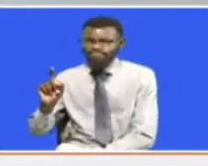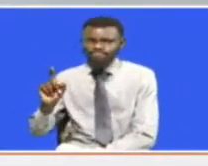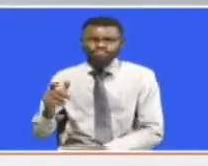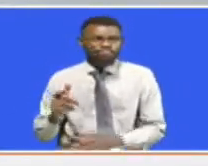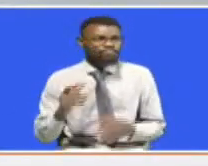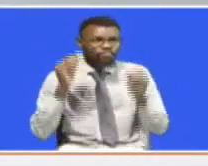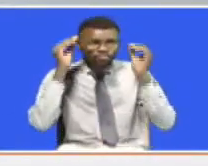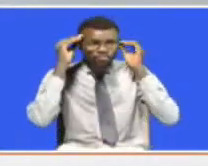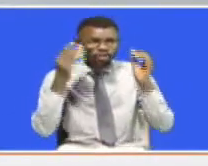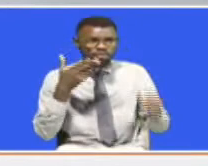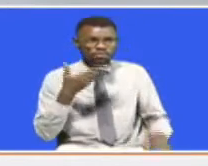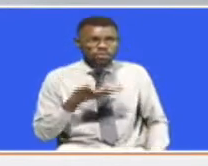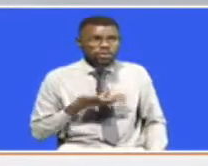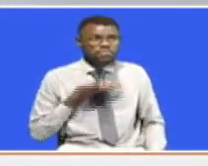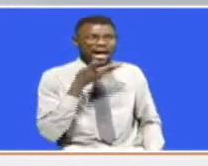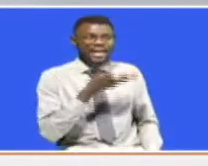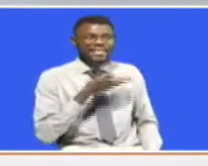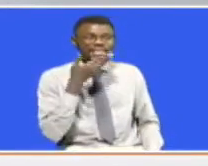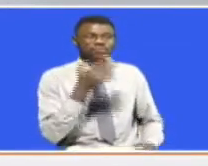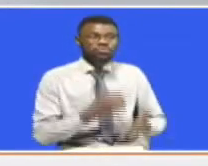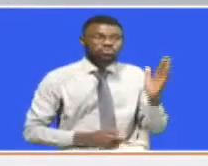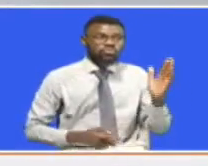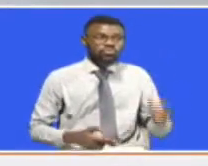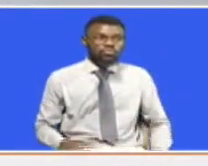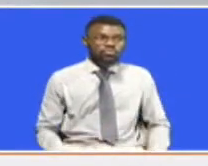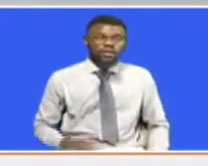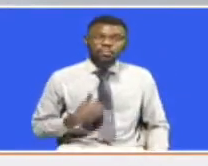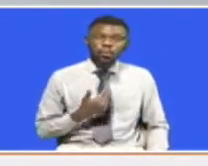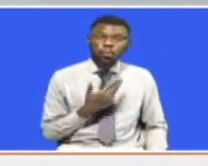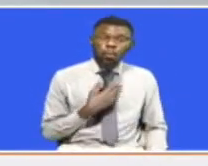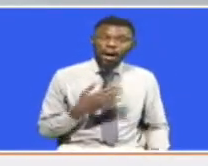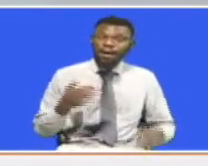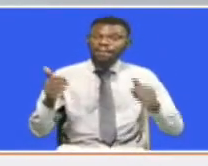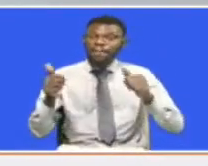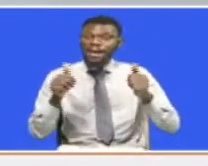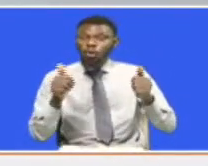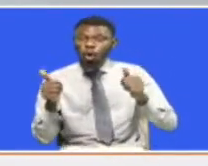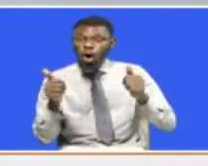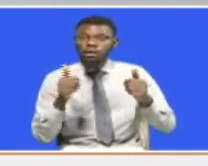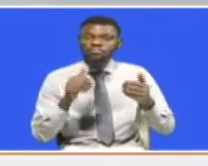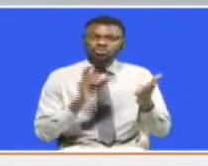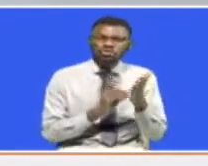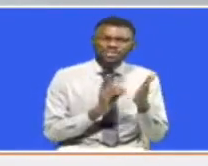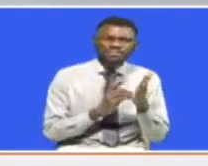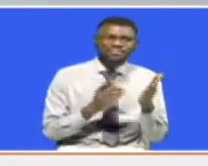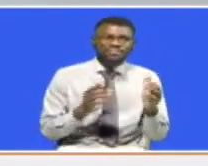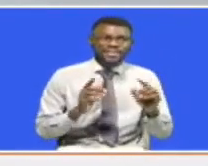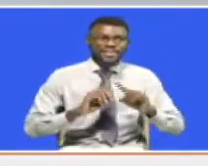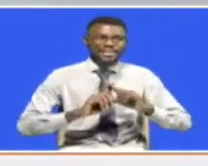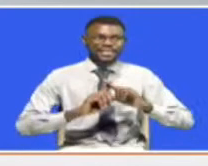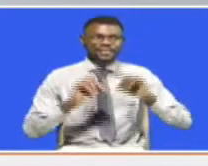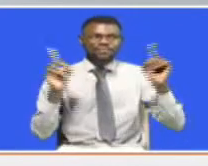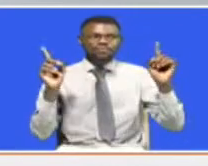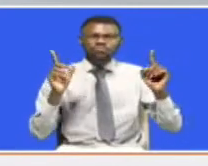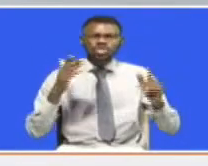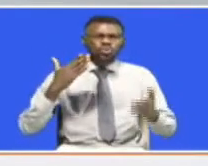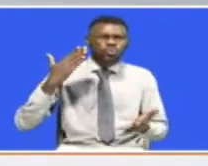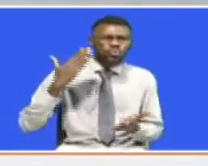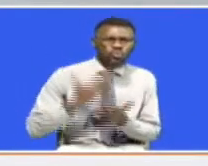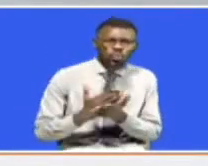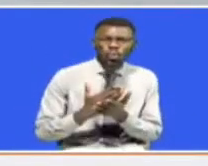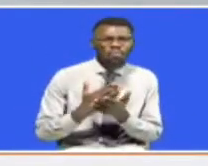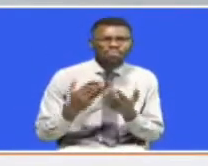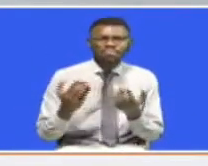find learners as telling the teacher that they would like to be maybe be pilots, maybe they would like to be doctors, but they were not given